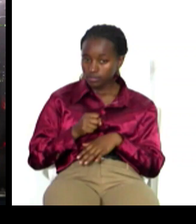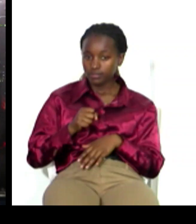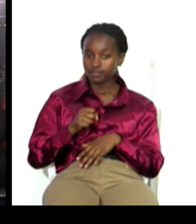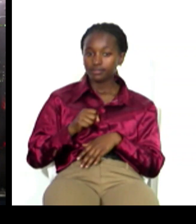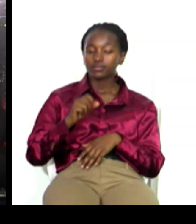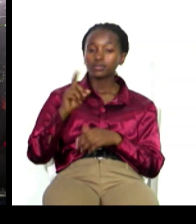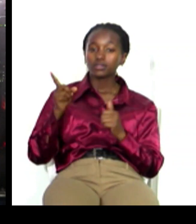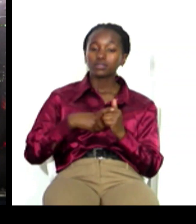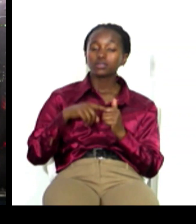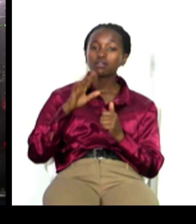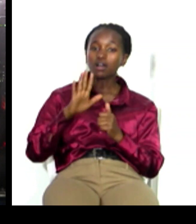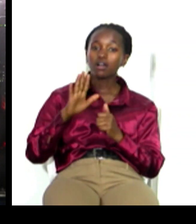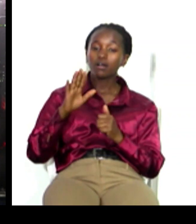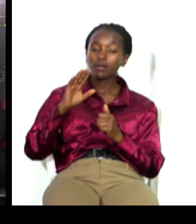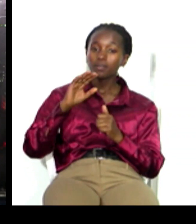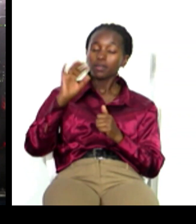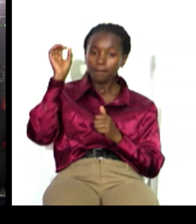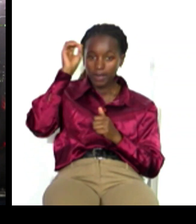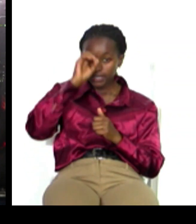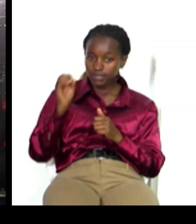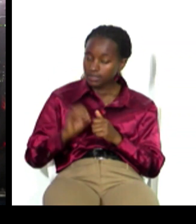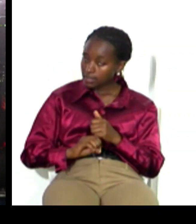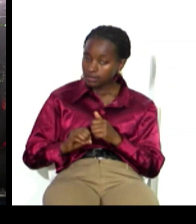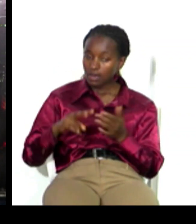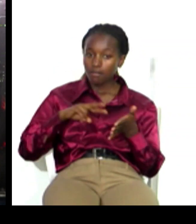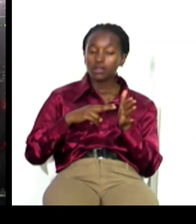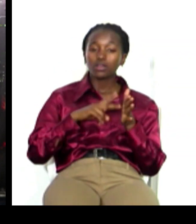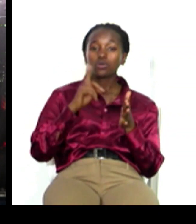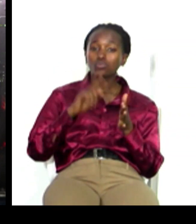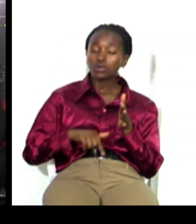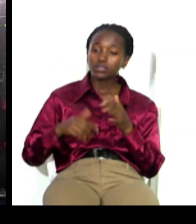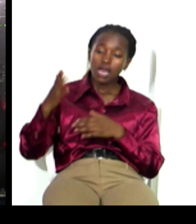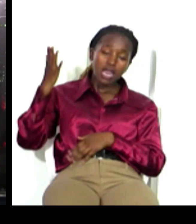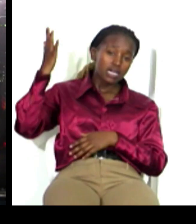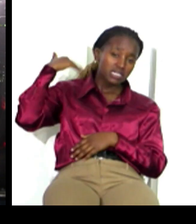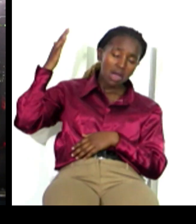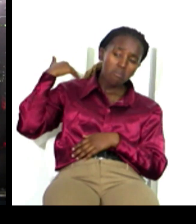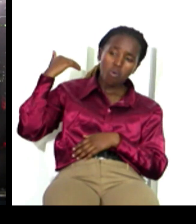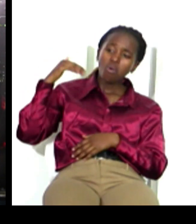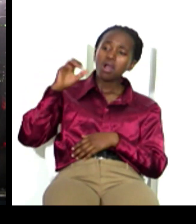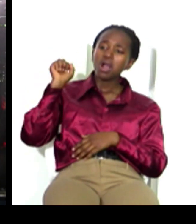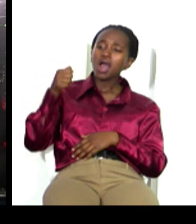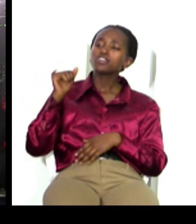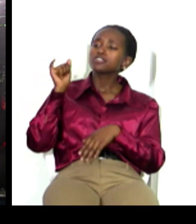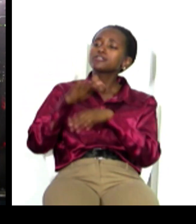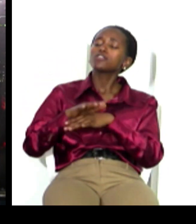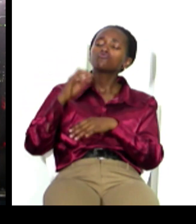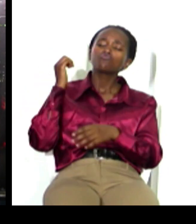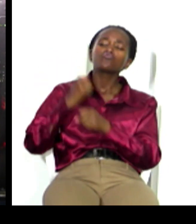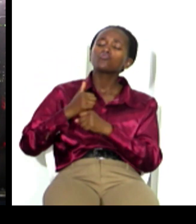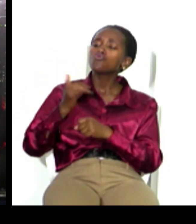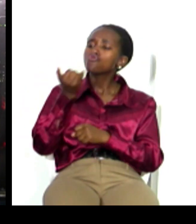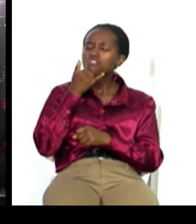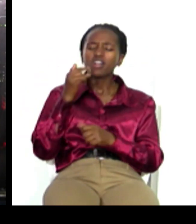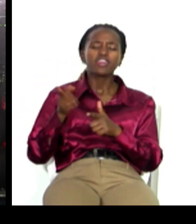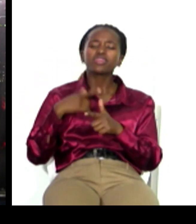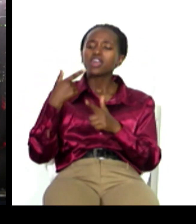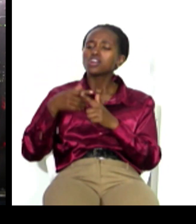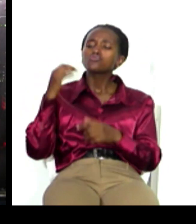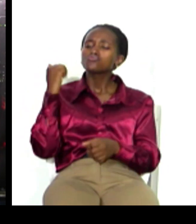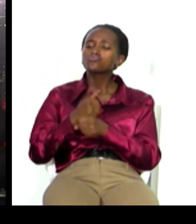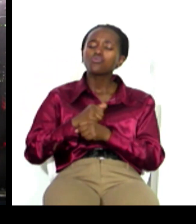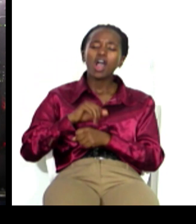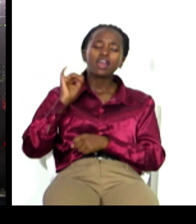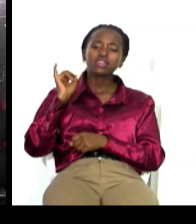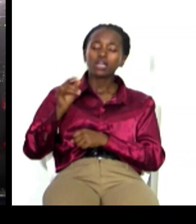65. Na youths sasa hiyo wamechanuka, si wa kitambo. Wale tunamtuma aenda afanye kitu anaenda. No. Iliisha. Saa